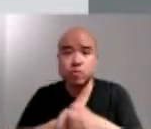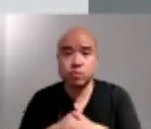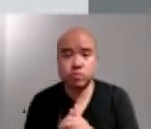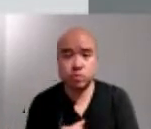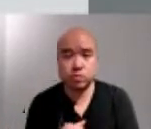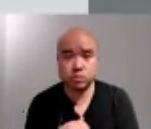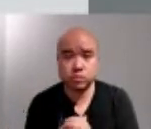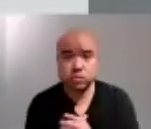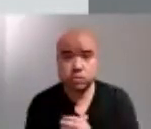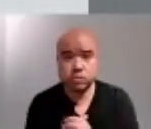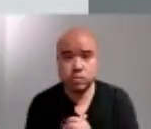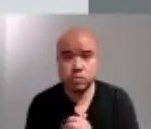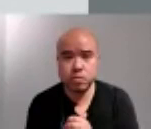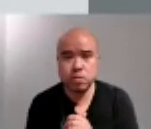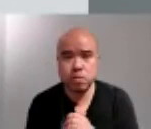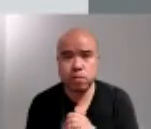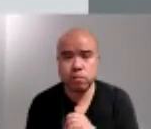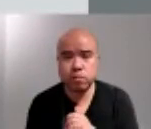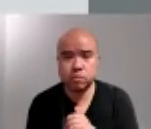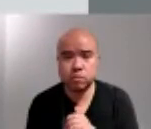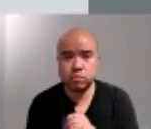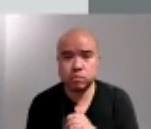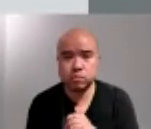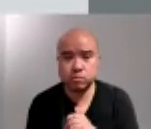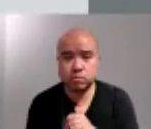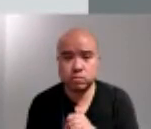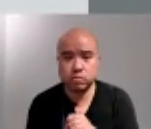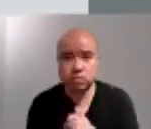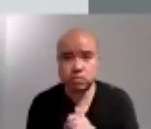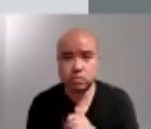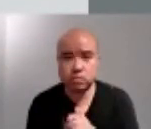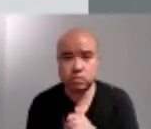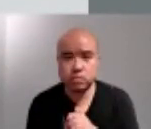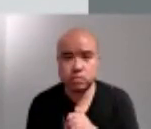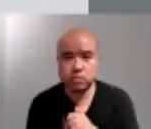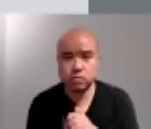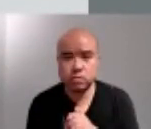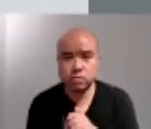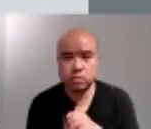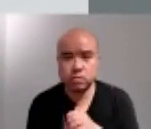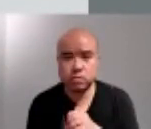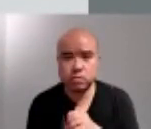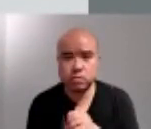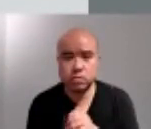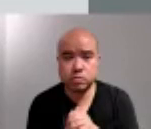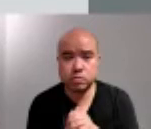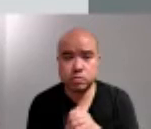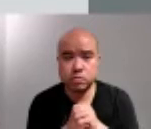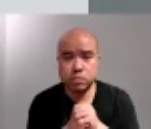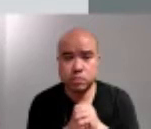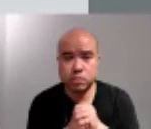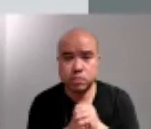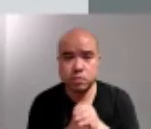main activities: global, making a global network, and global Underdog school. And that